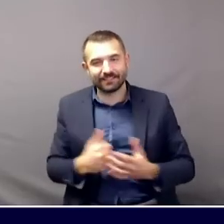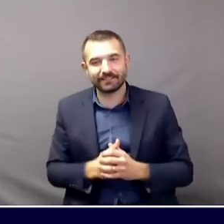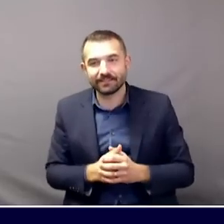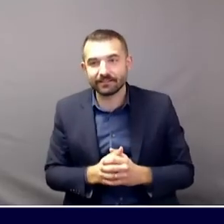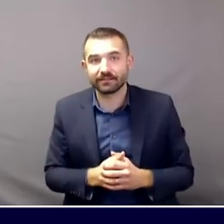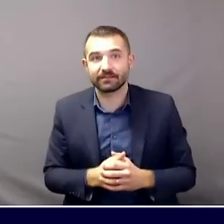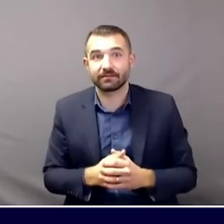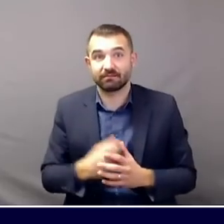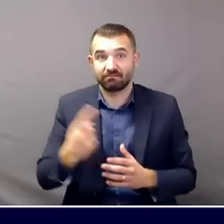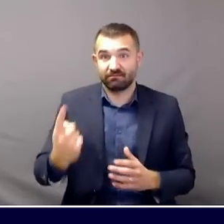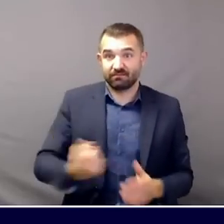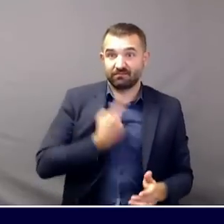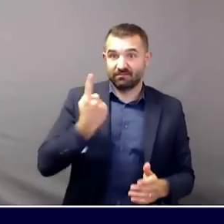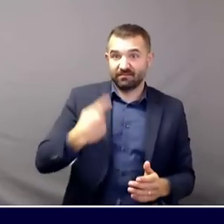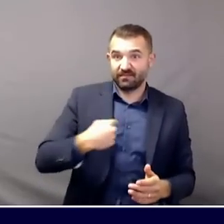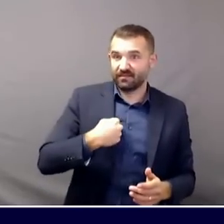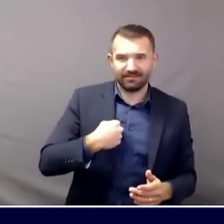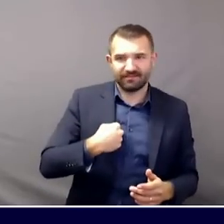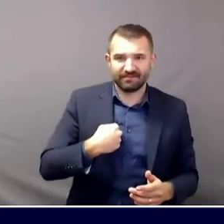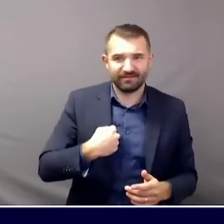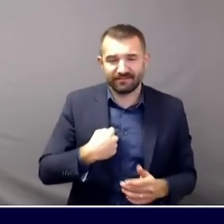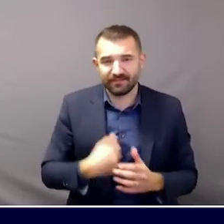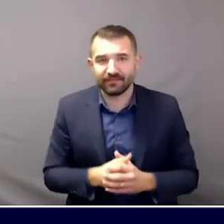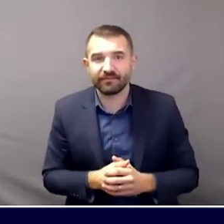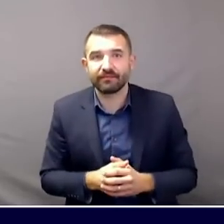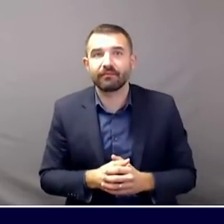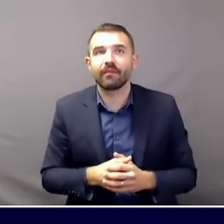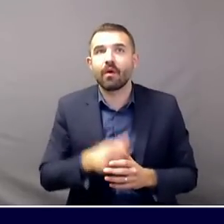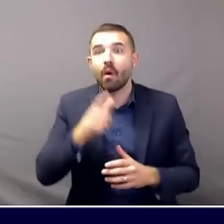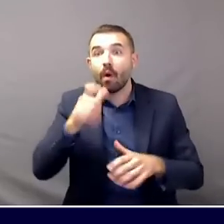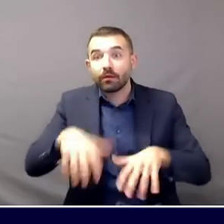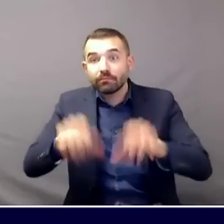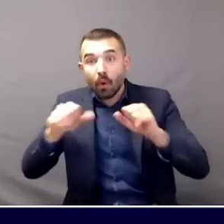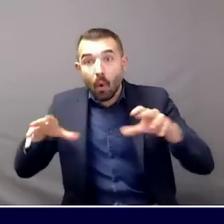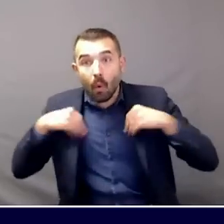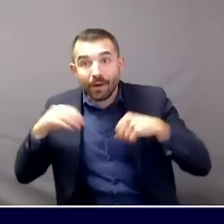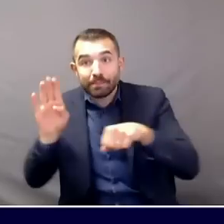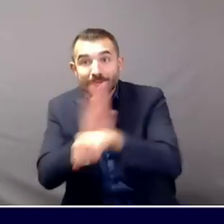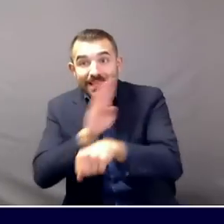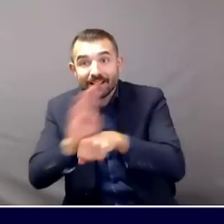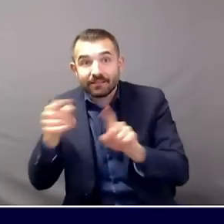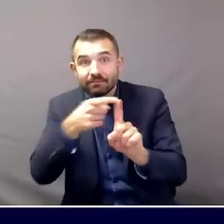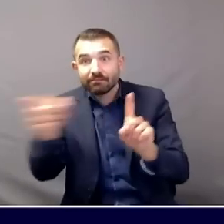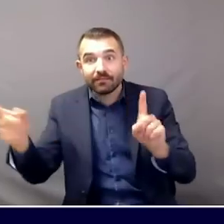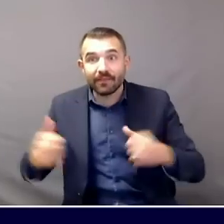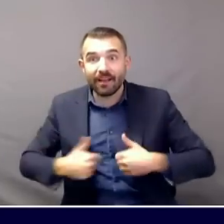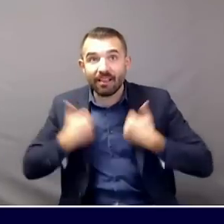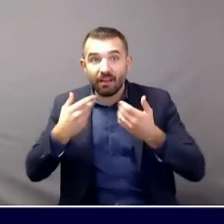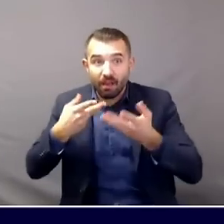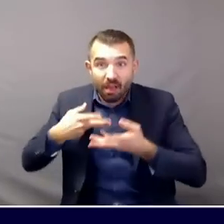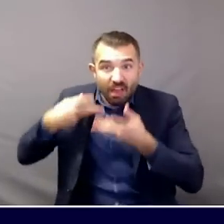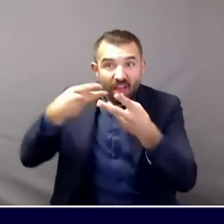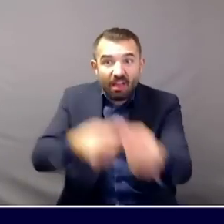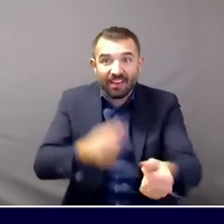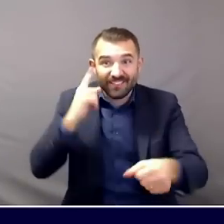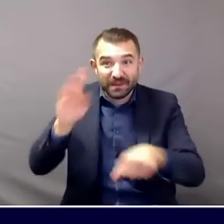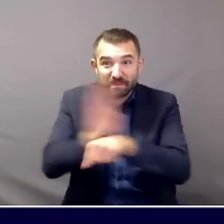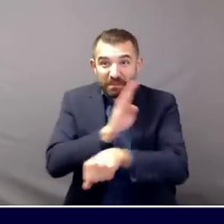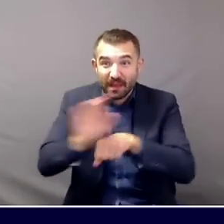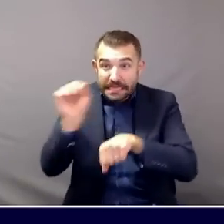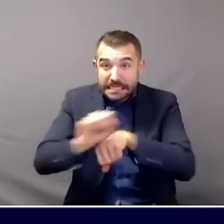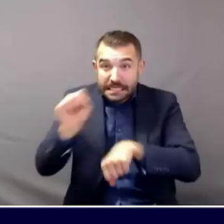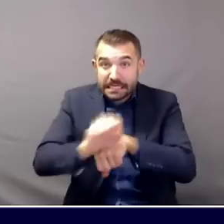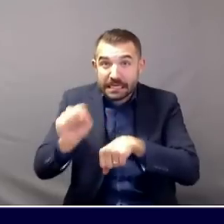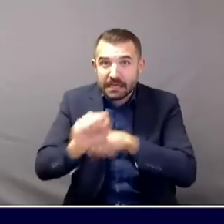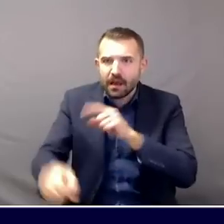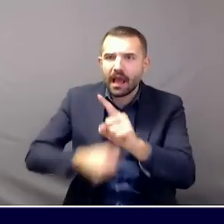who's poured their life savings into their dream and whose dream is barely hanging on. It hurts the nurse who's at a breaking point after